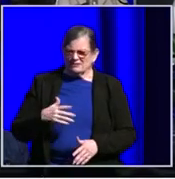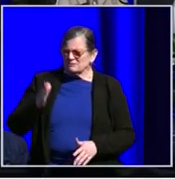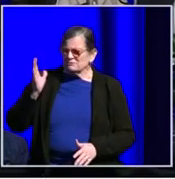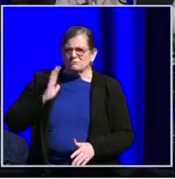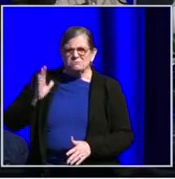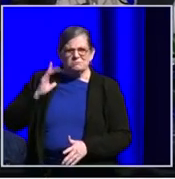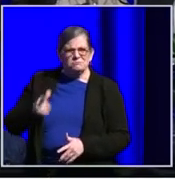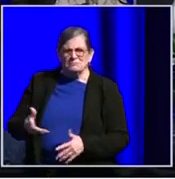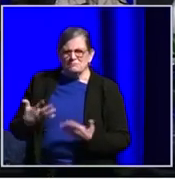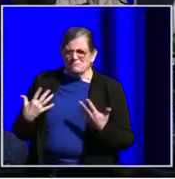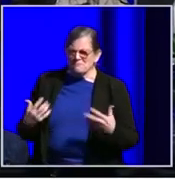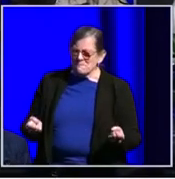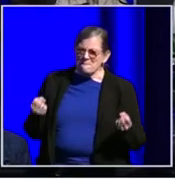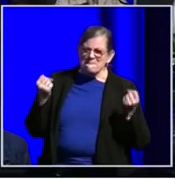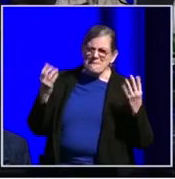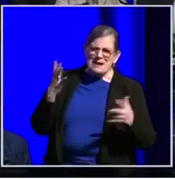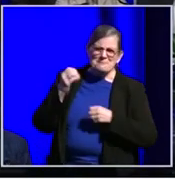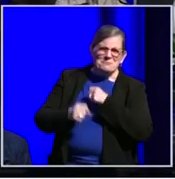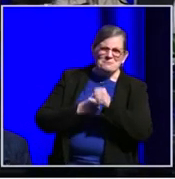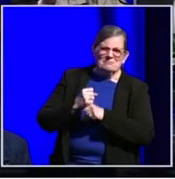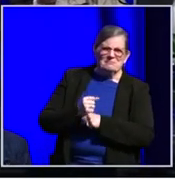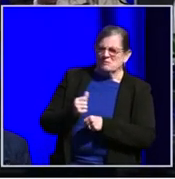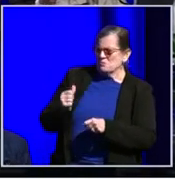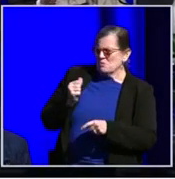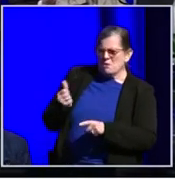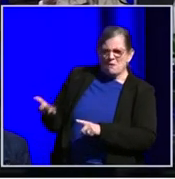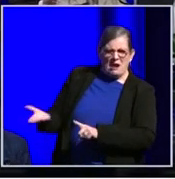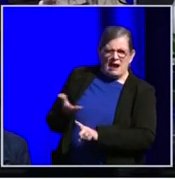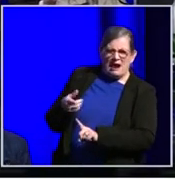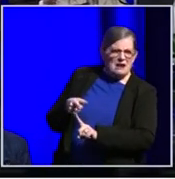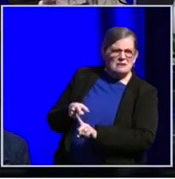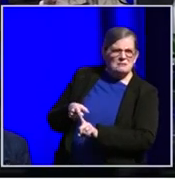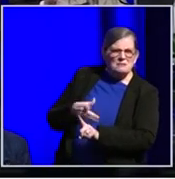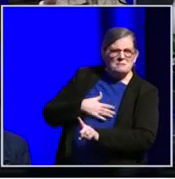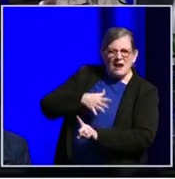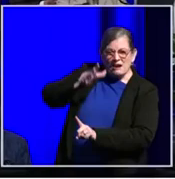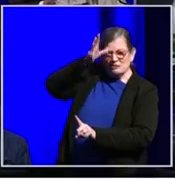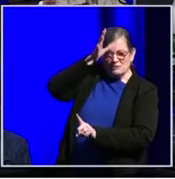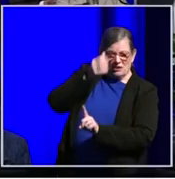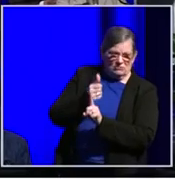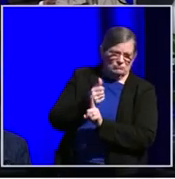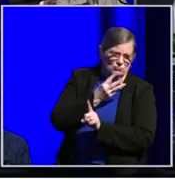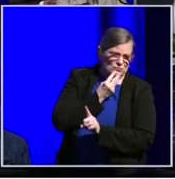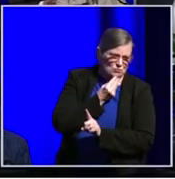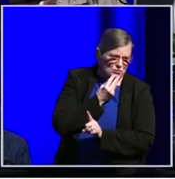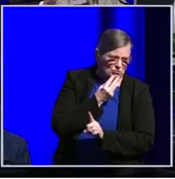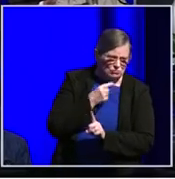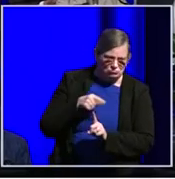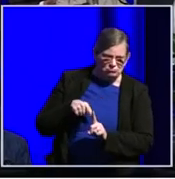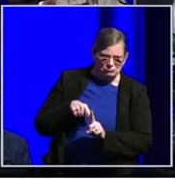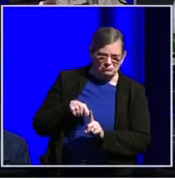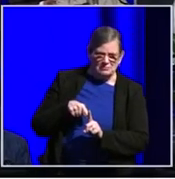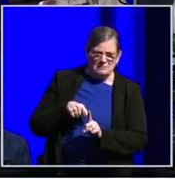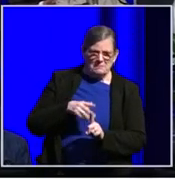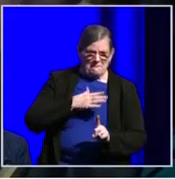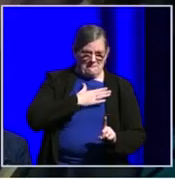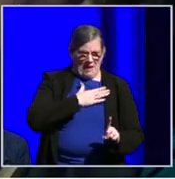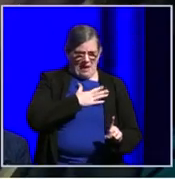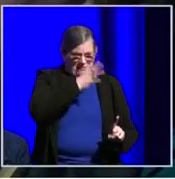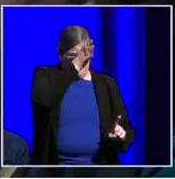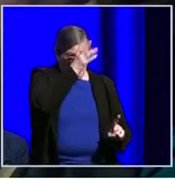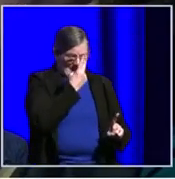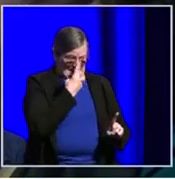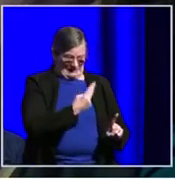Jewish. I can only imagine how he'd feel seeing his son standing on this stage taking the oath of office as